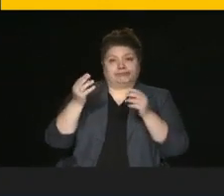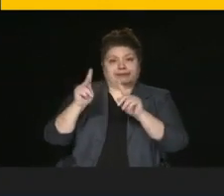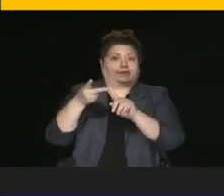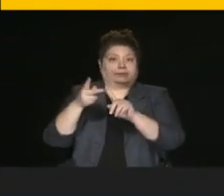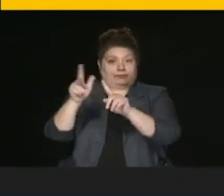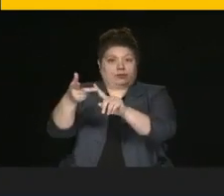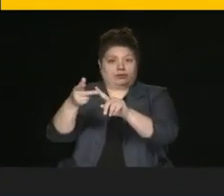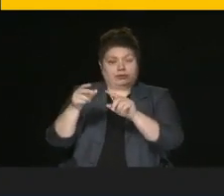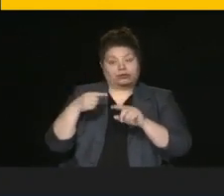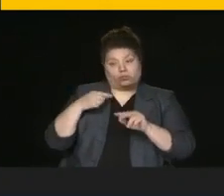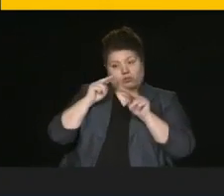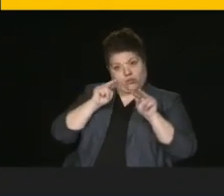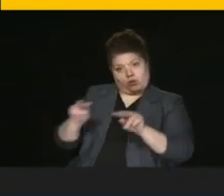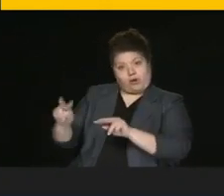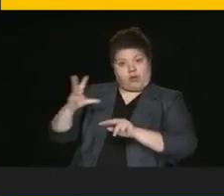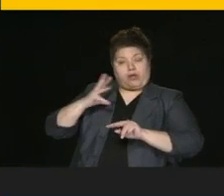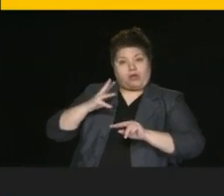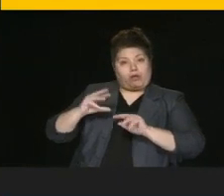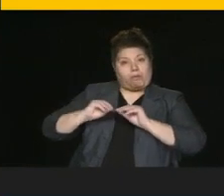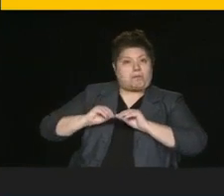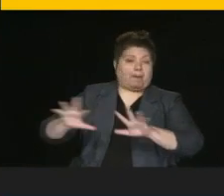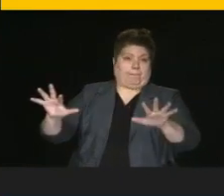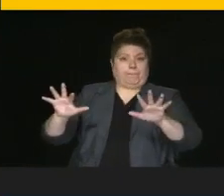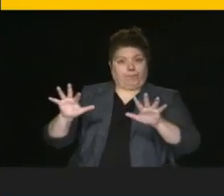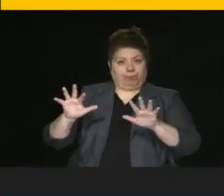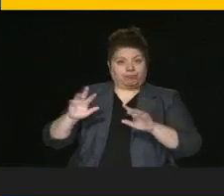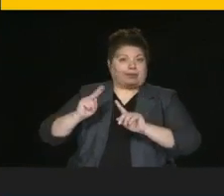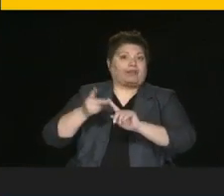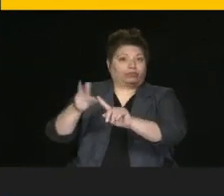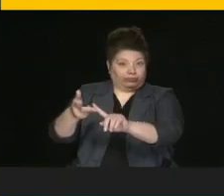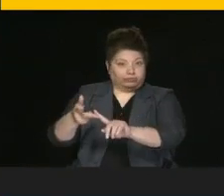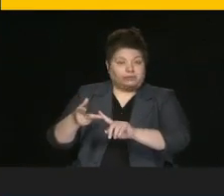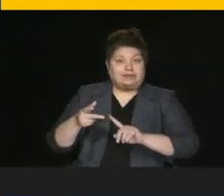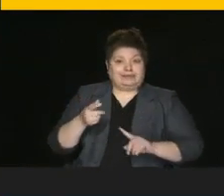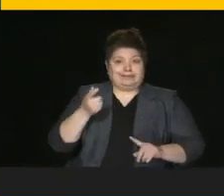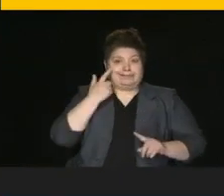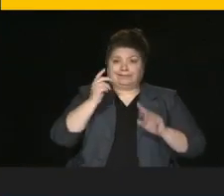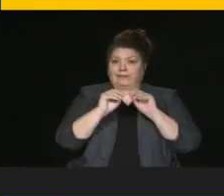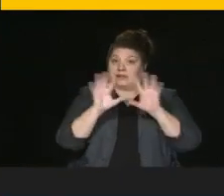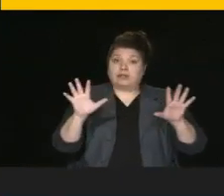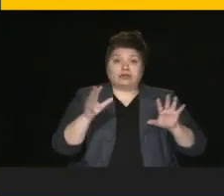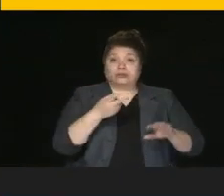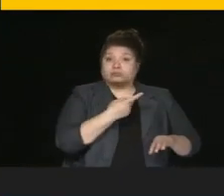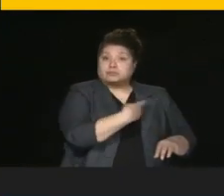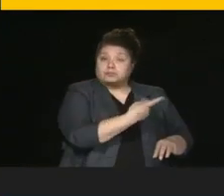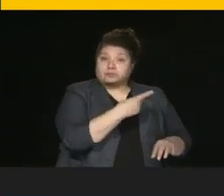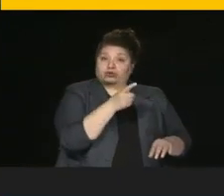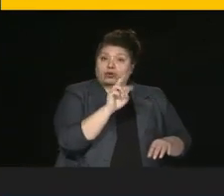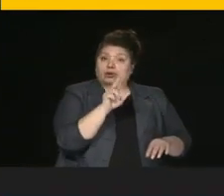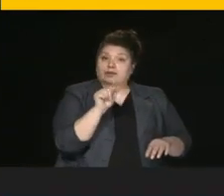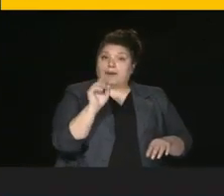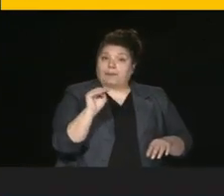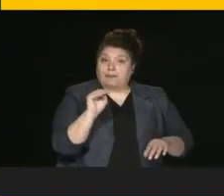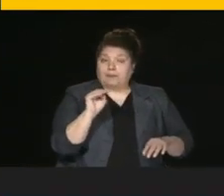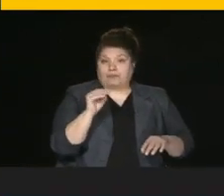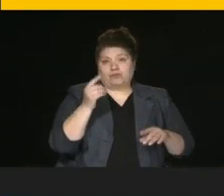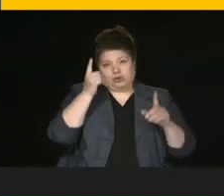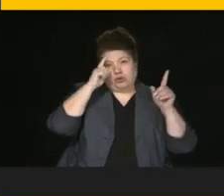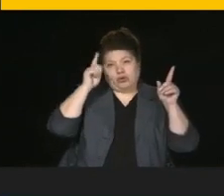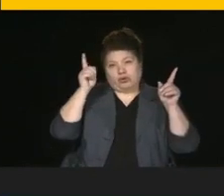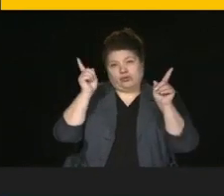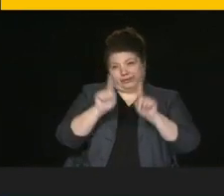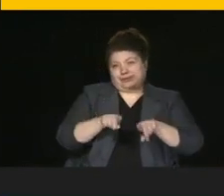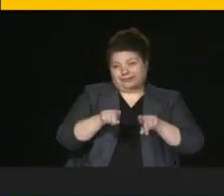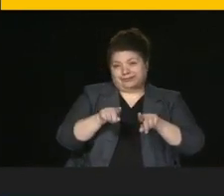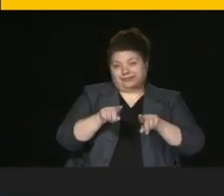as Dr. Tam and I have said, we agree with the other chief medical officers in the